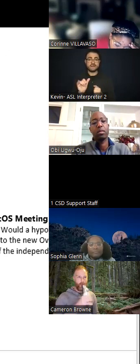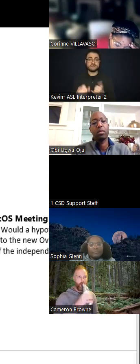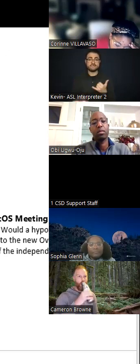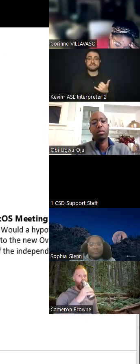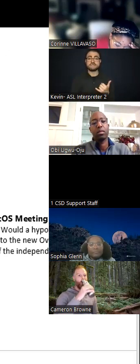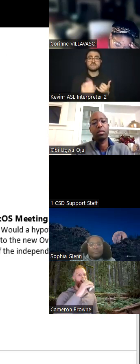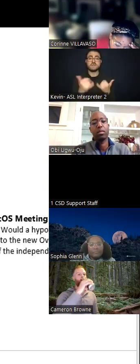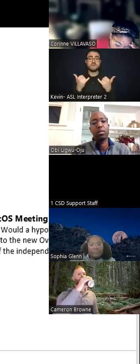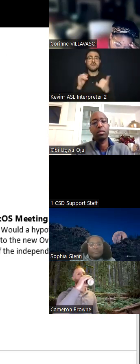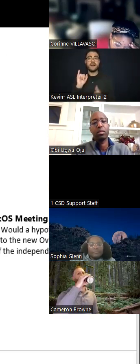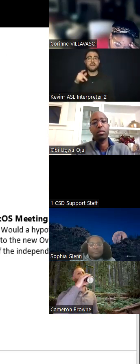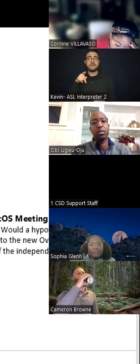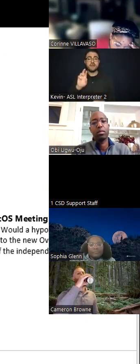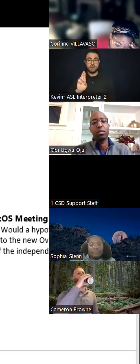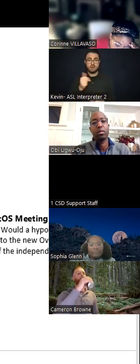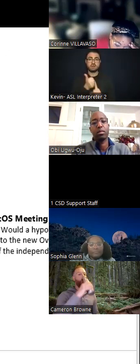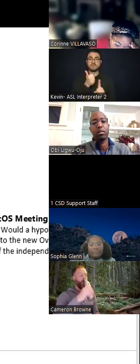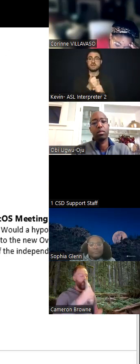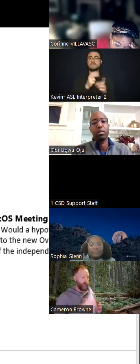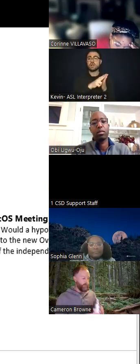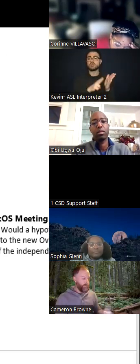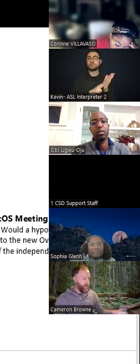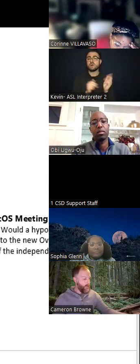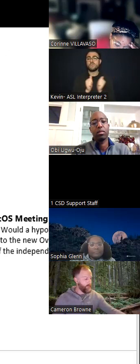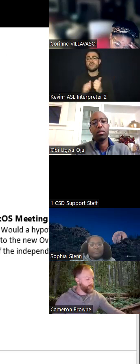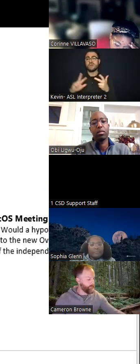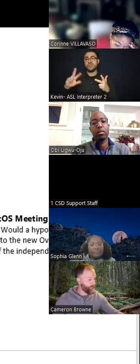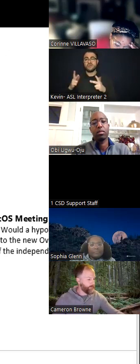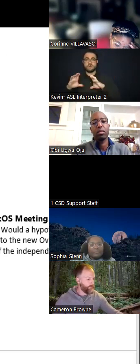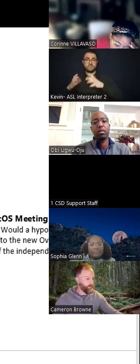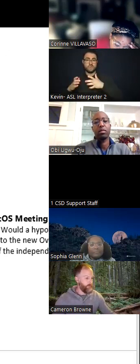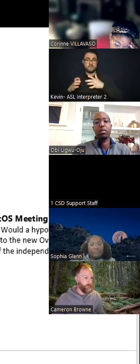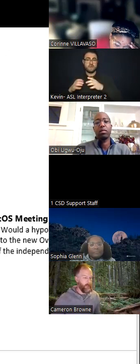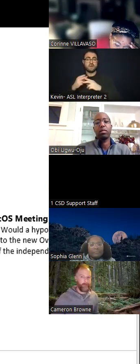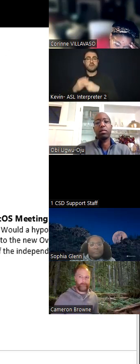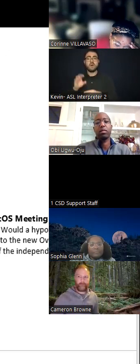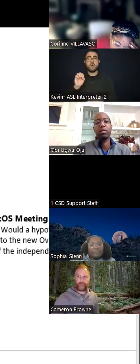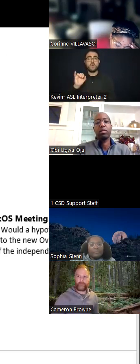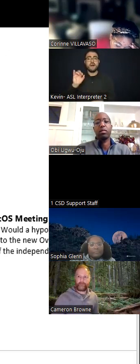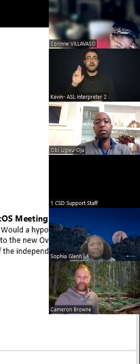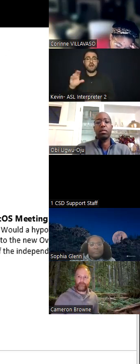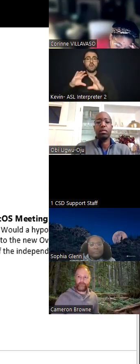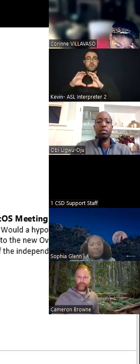IPR contracts with a third party, it's currently the OIR group, to review